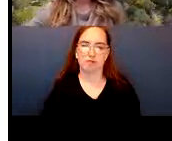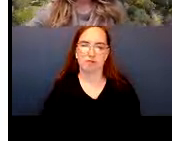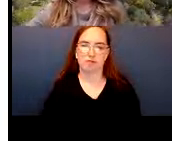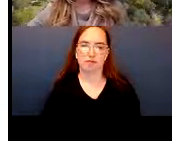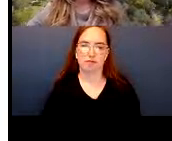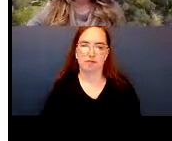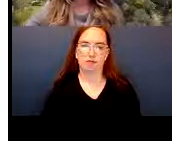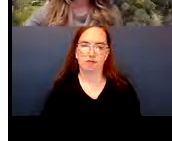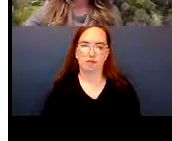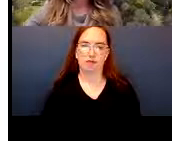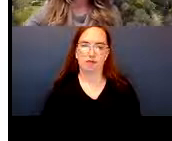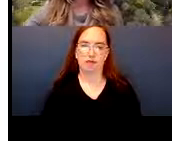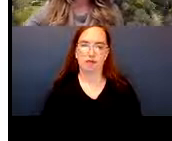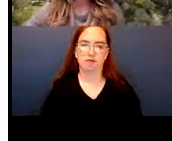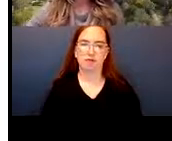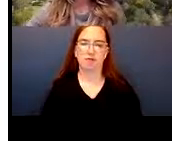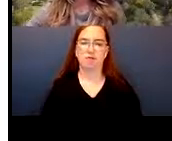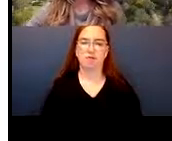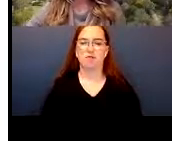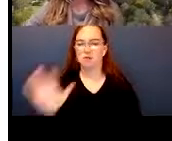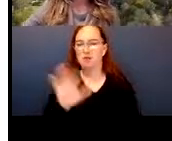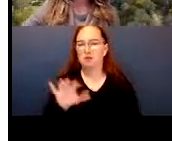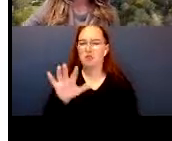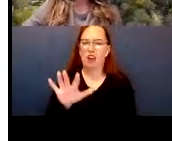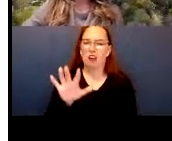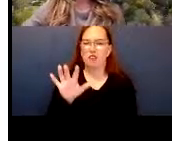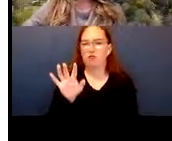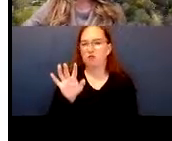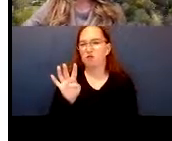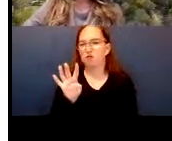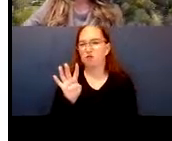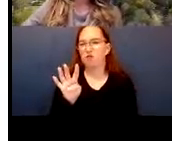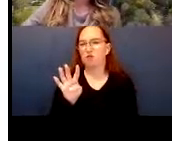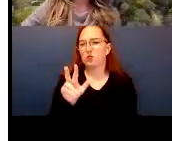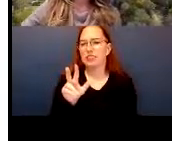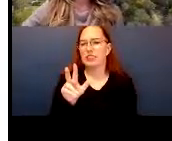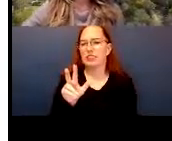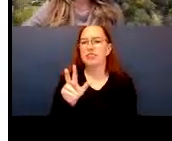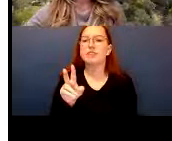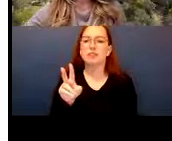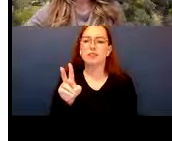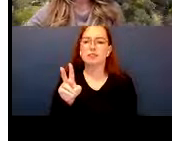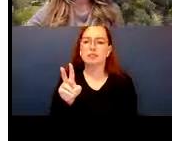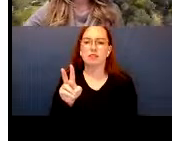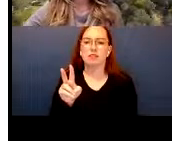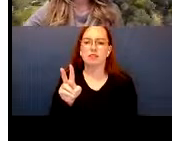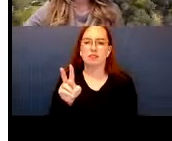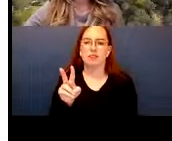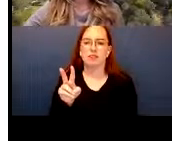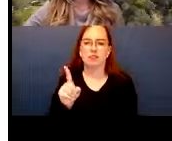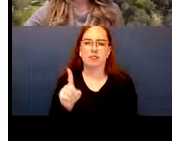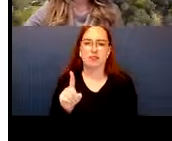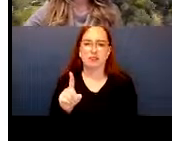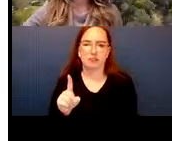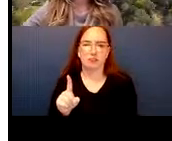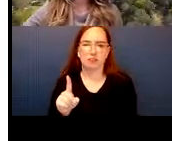I'll close this out in 5, 4, 3, 2,